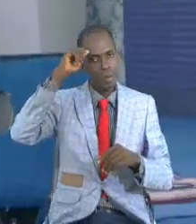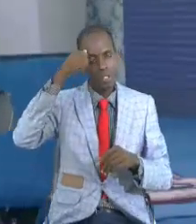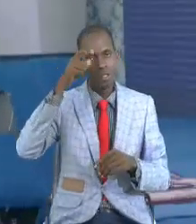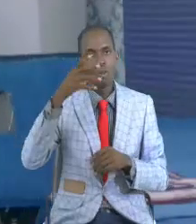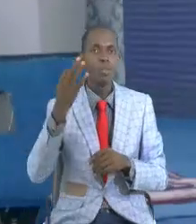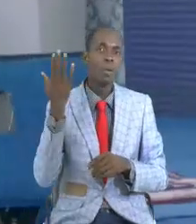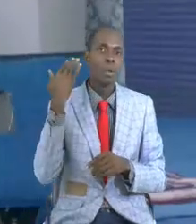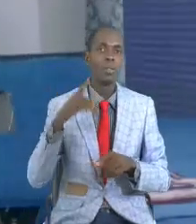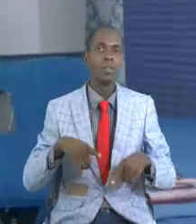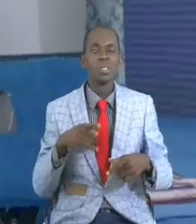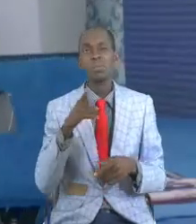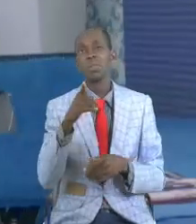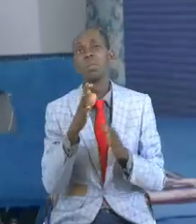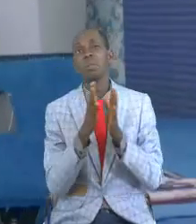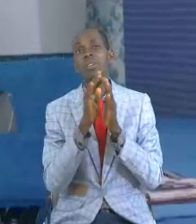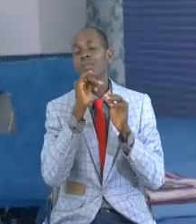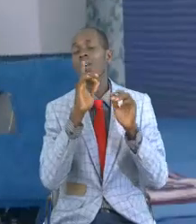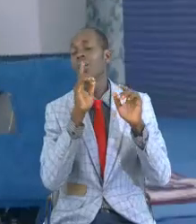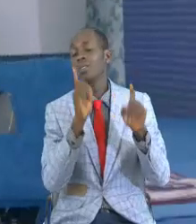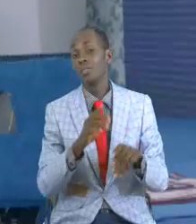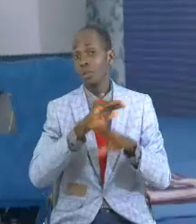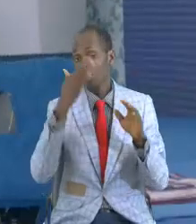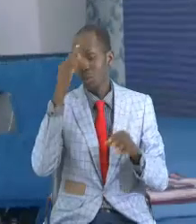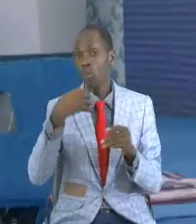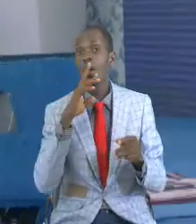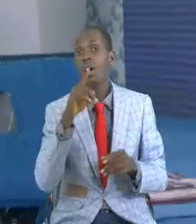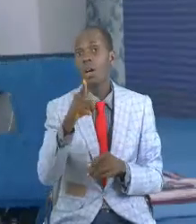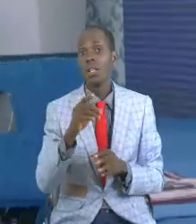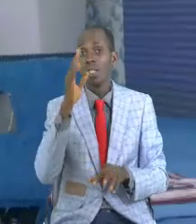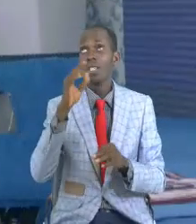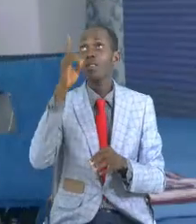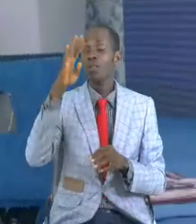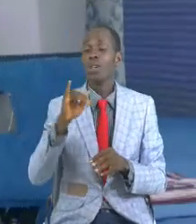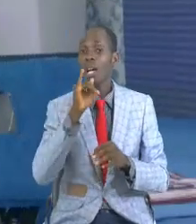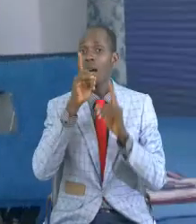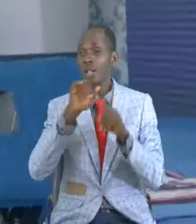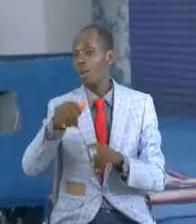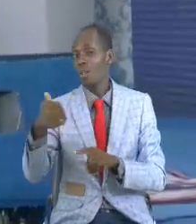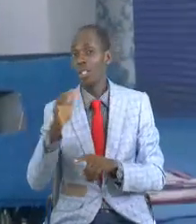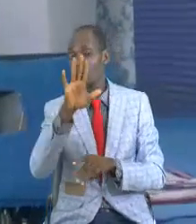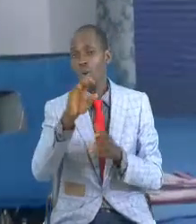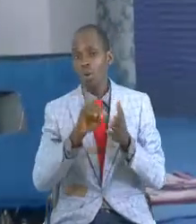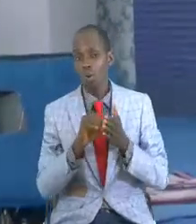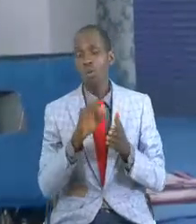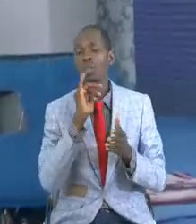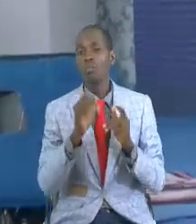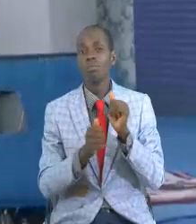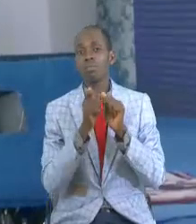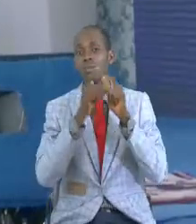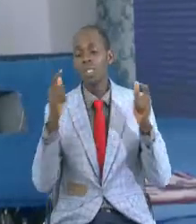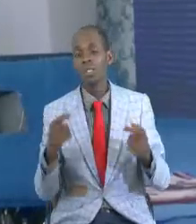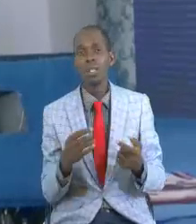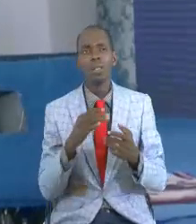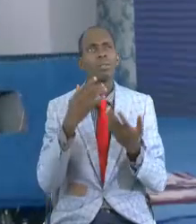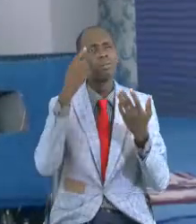your prayer. You don't you know who you are? If God is answering other people, look at this, look at the spots are still there. You say, what do I do now? I'll tell you